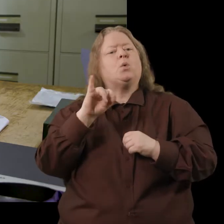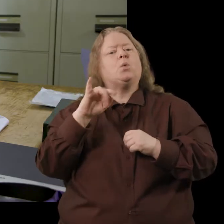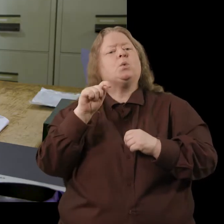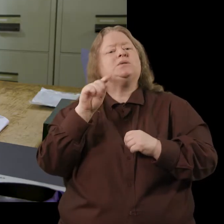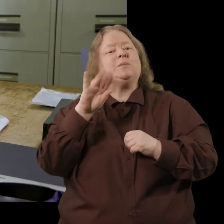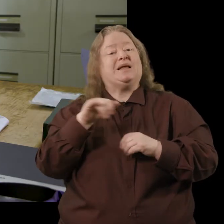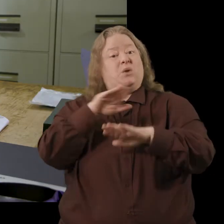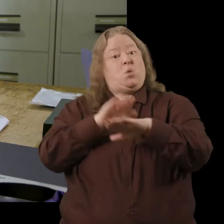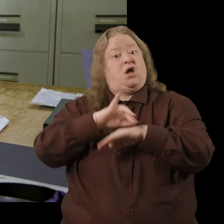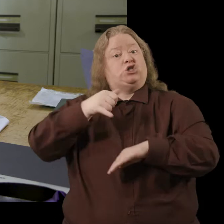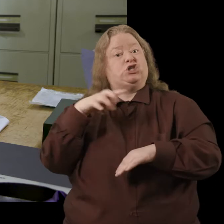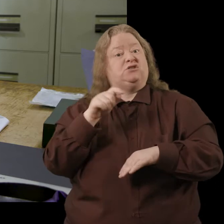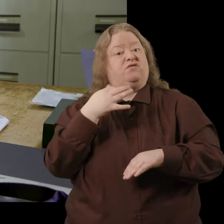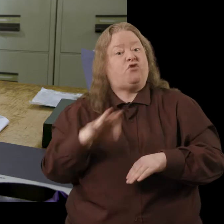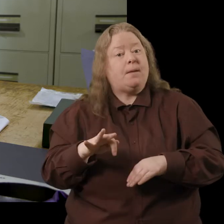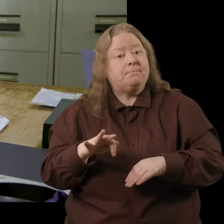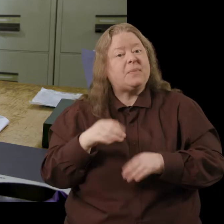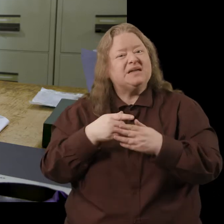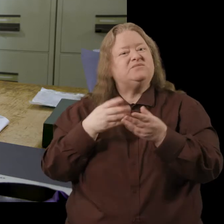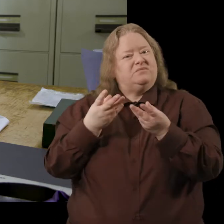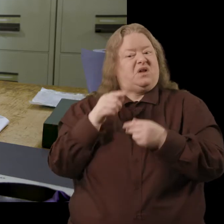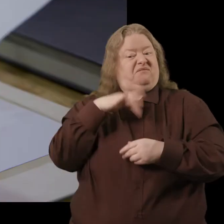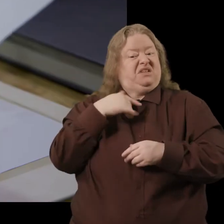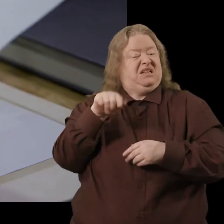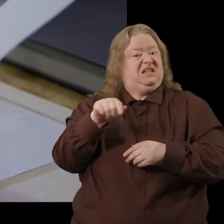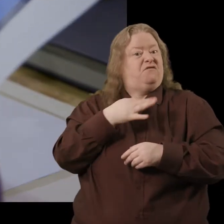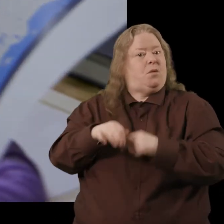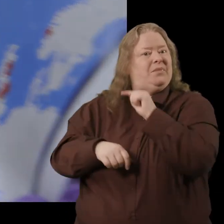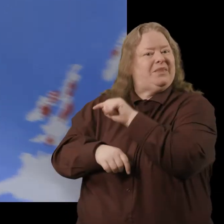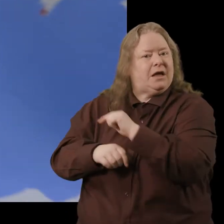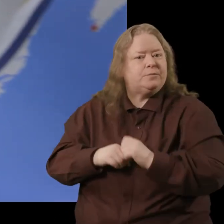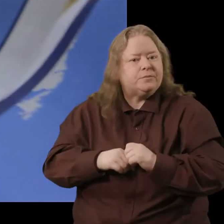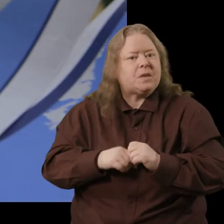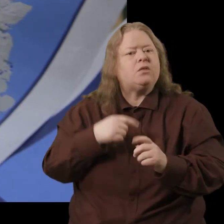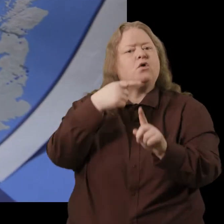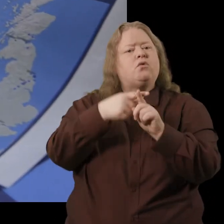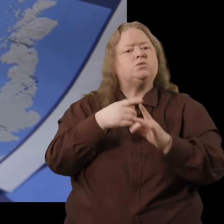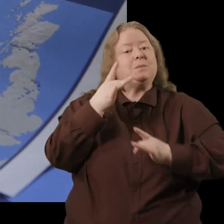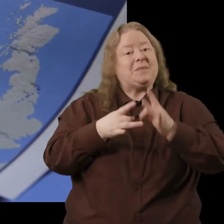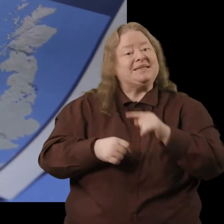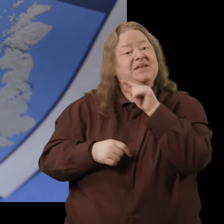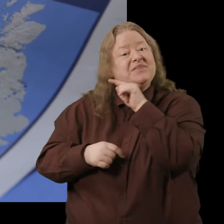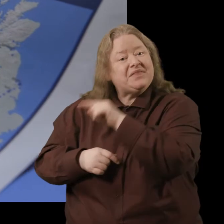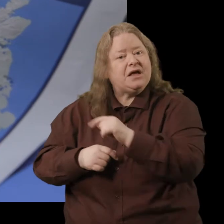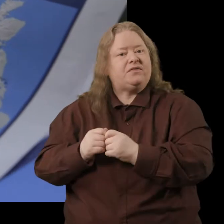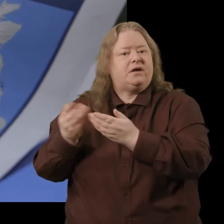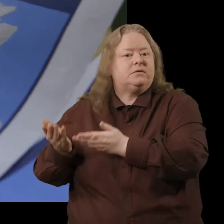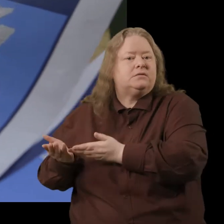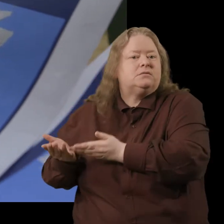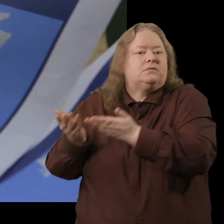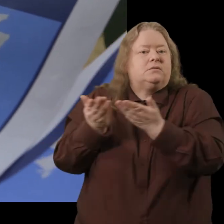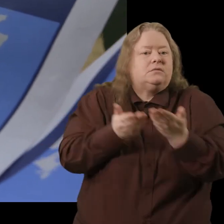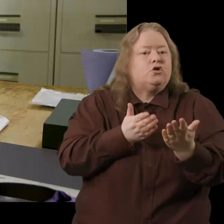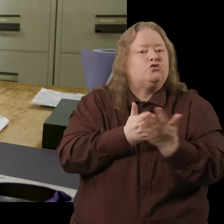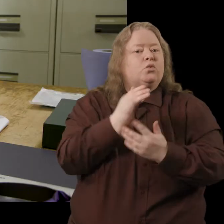jet, and it's probable that this material came from there, and the crosses were made there, and then taken